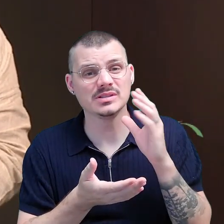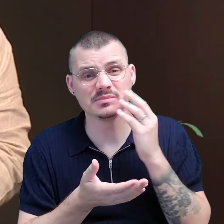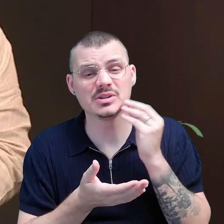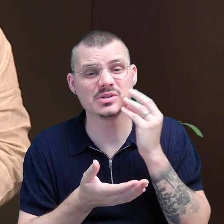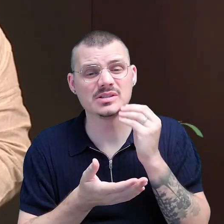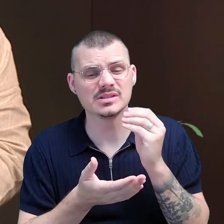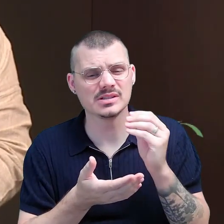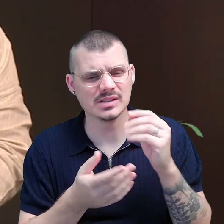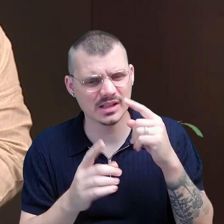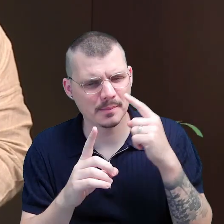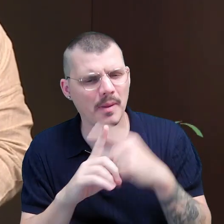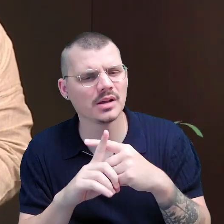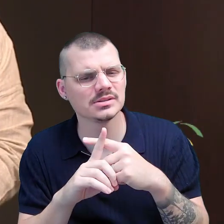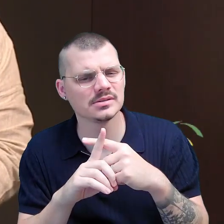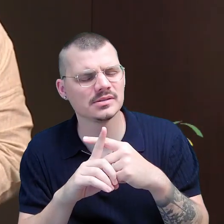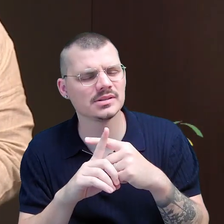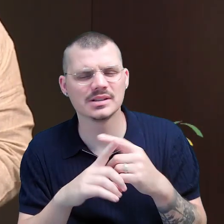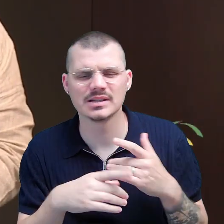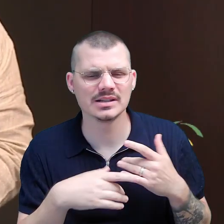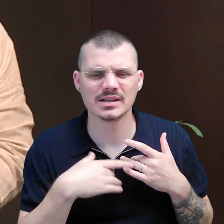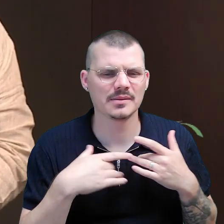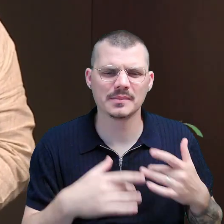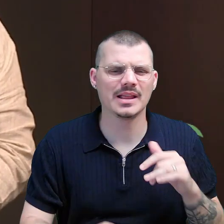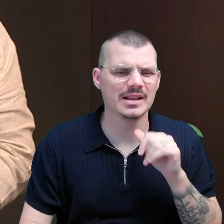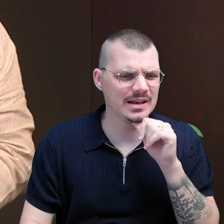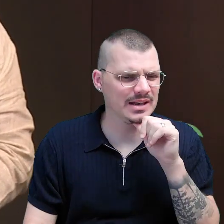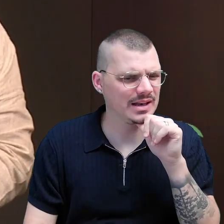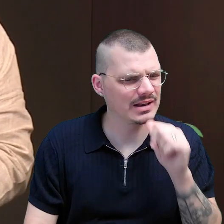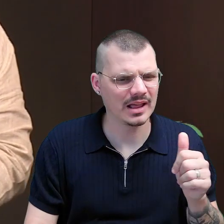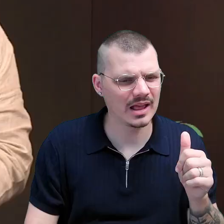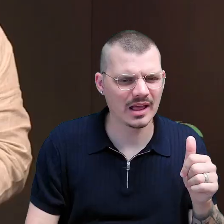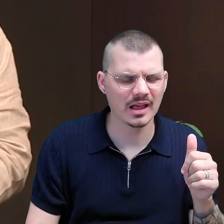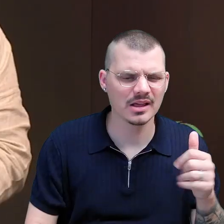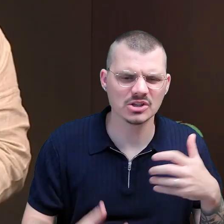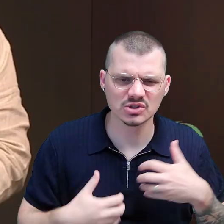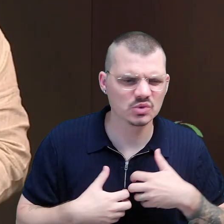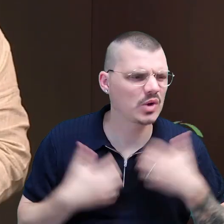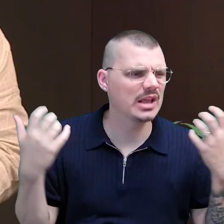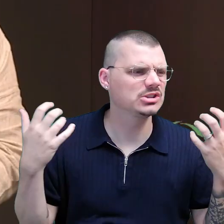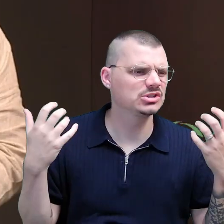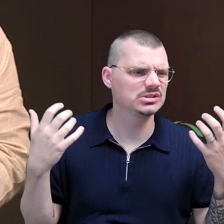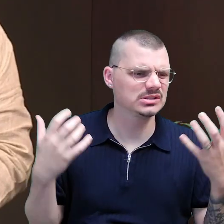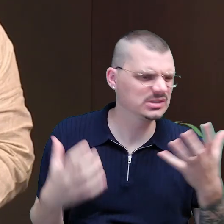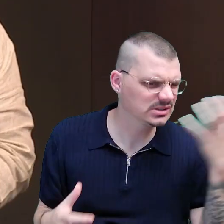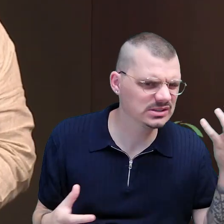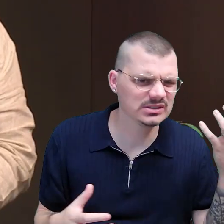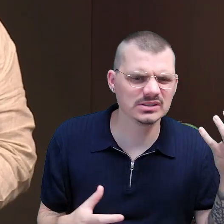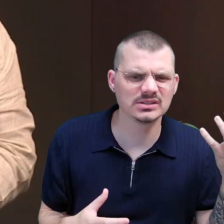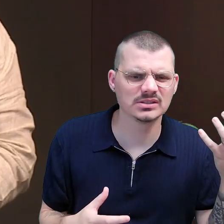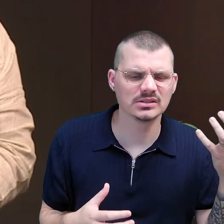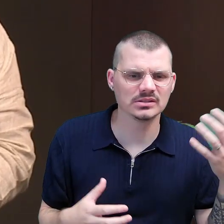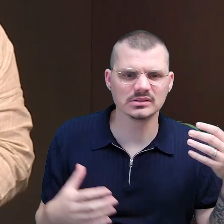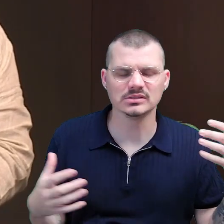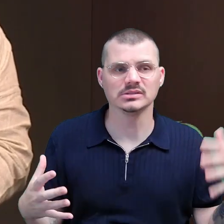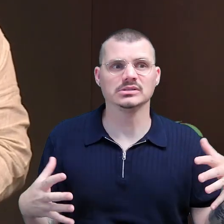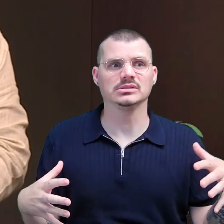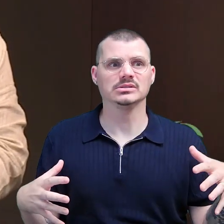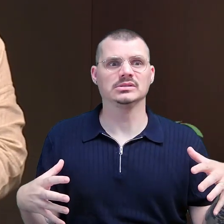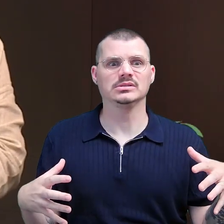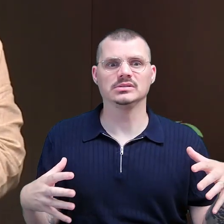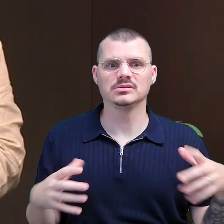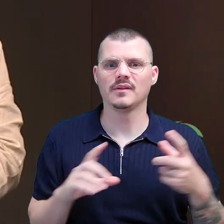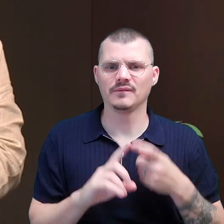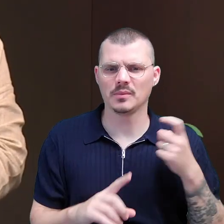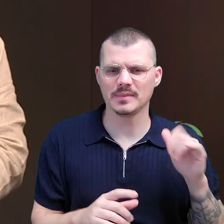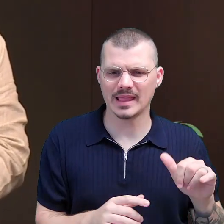is positive. It's people are typically not in a rage or angry or